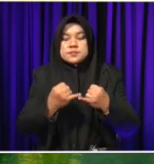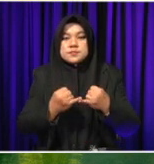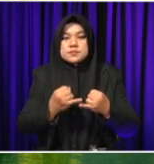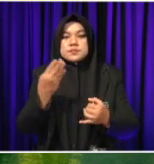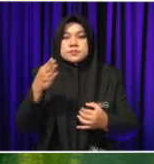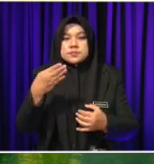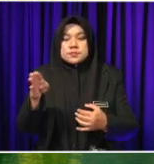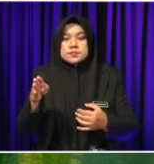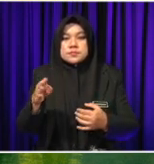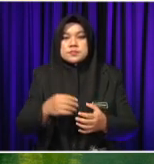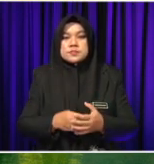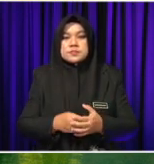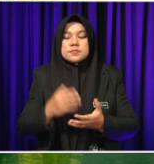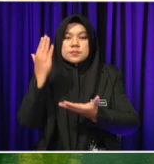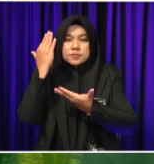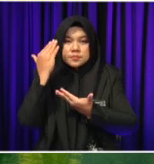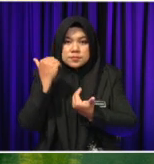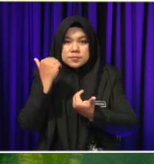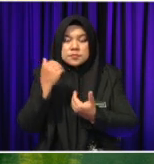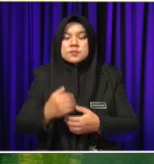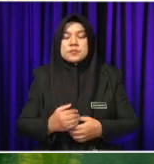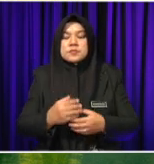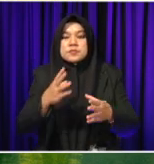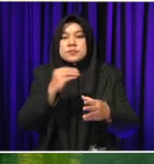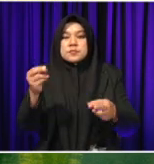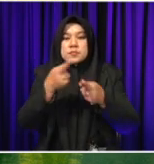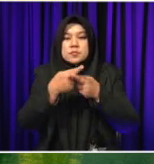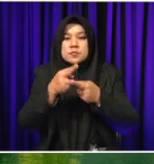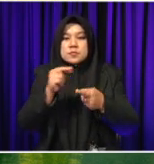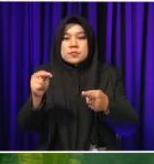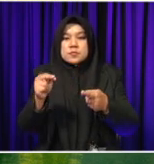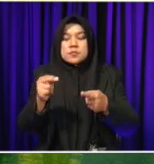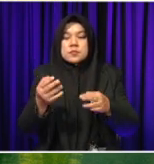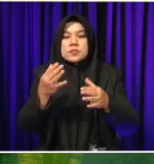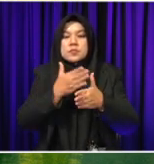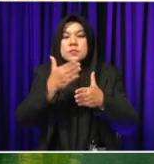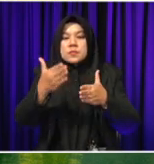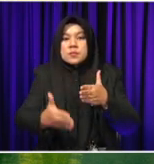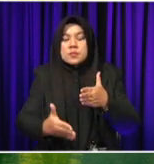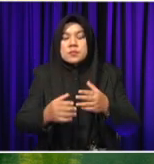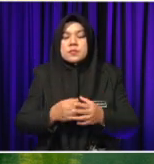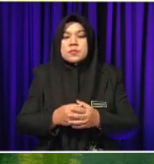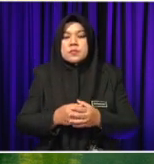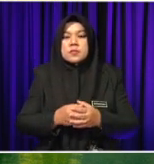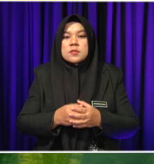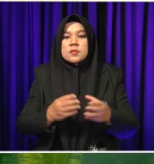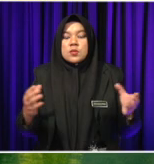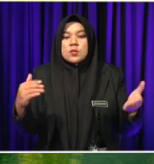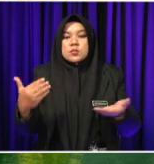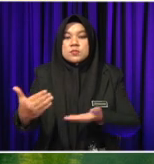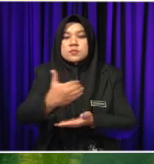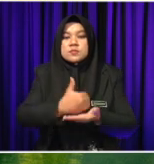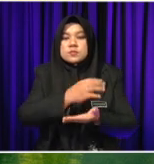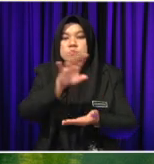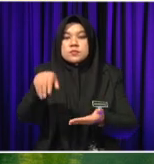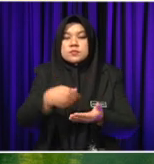blue. That is your wish and your conclusion. So, how would you end and how would you, like, conclude after